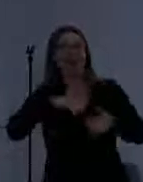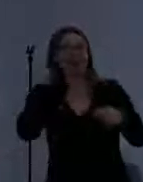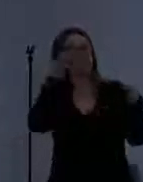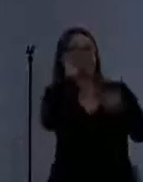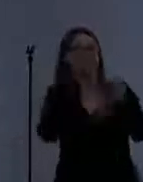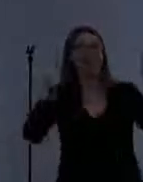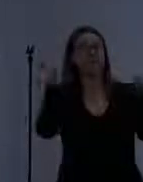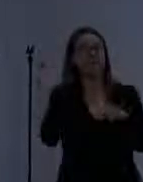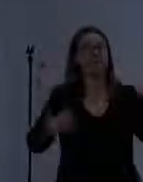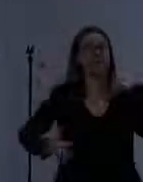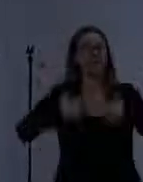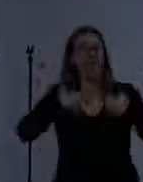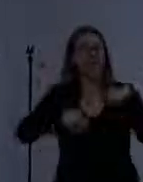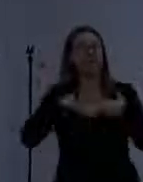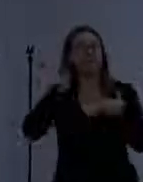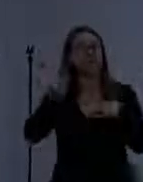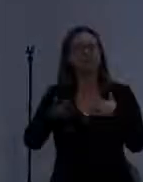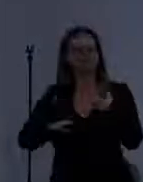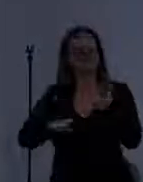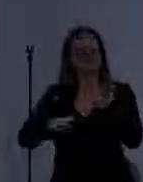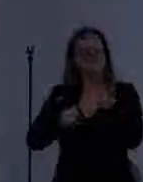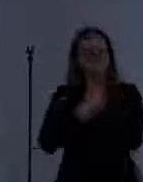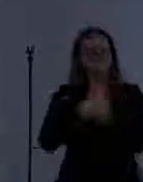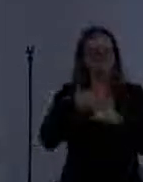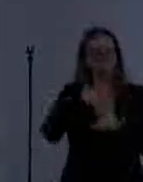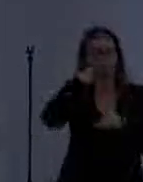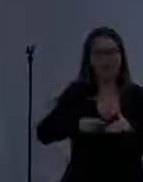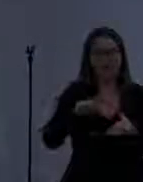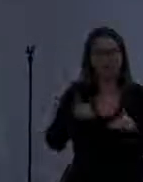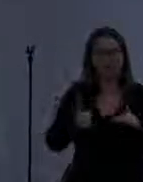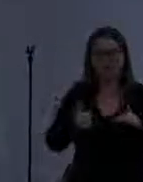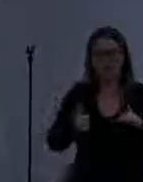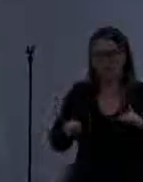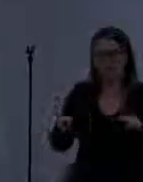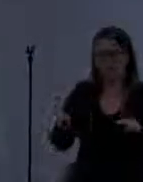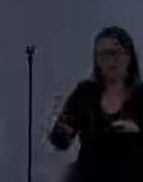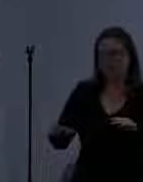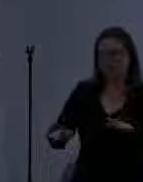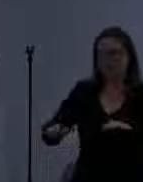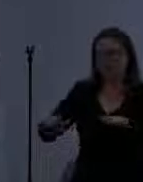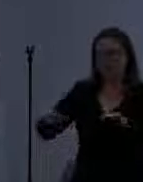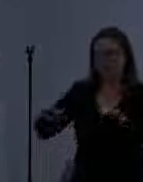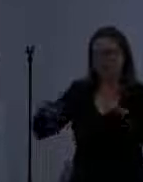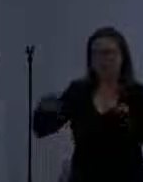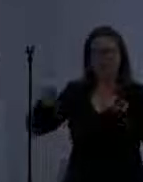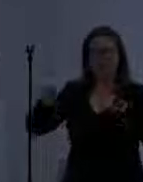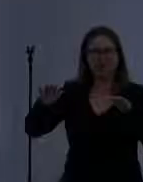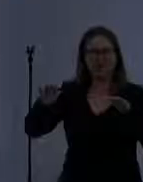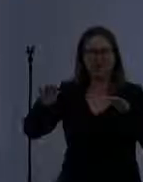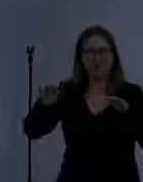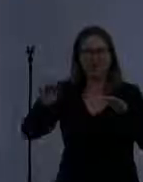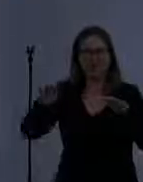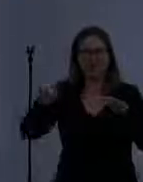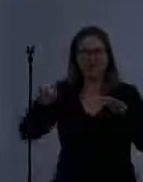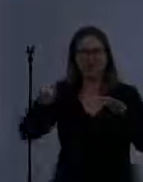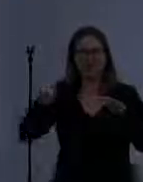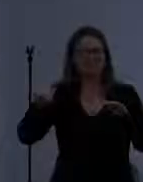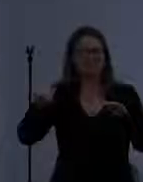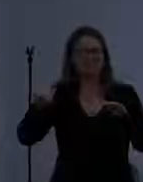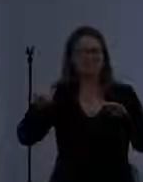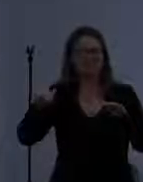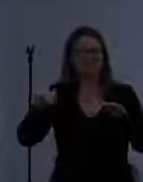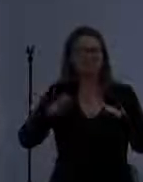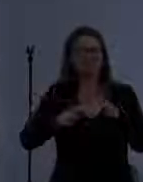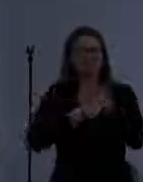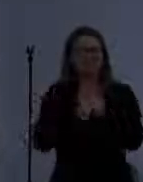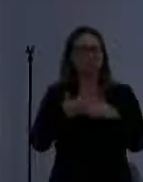workers took umbrage at the fact that the father wanted his son to come out and have the picnic,